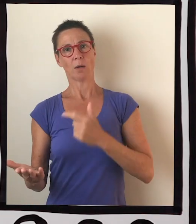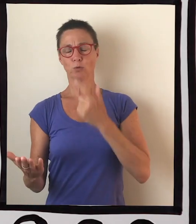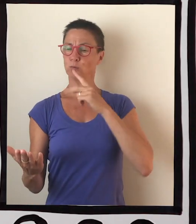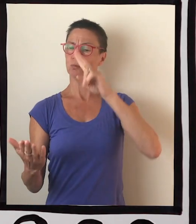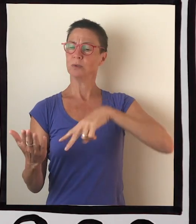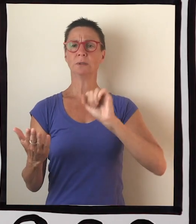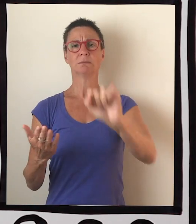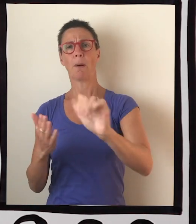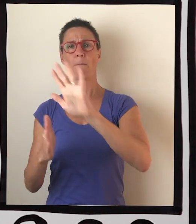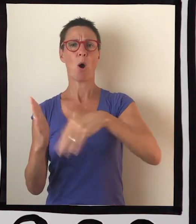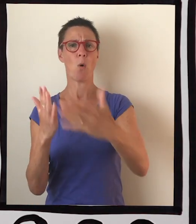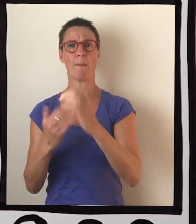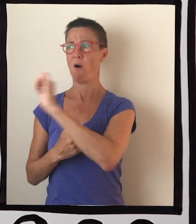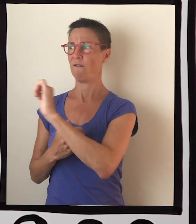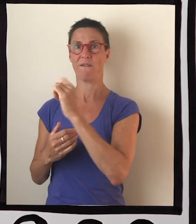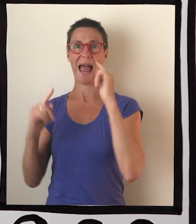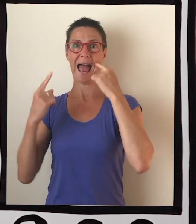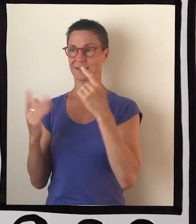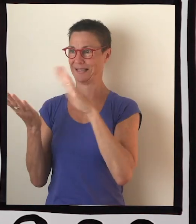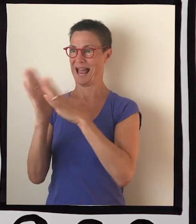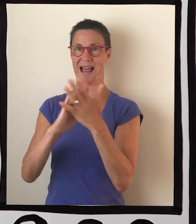these